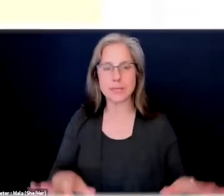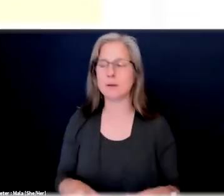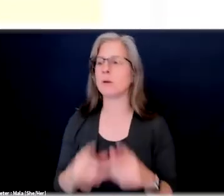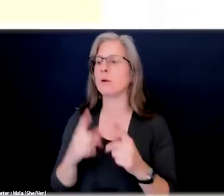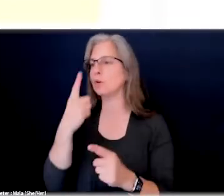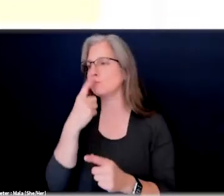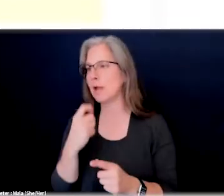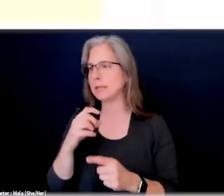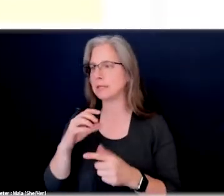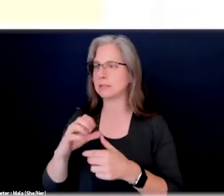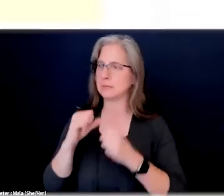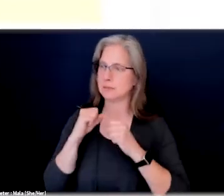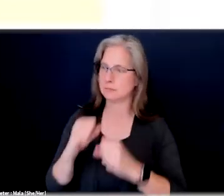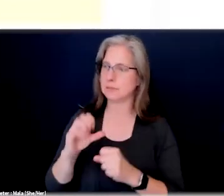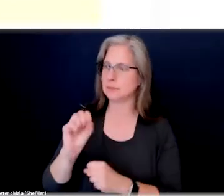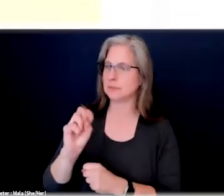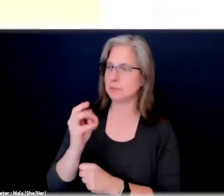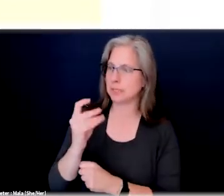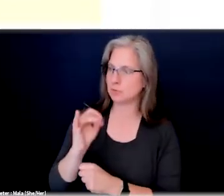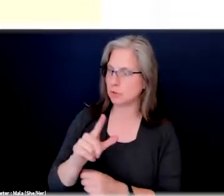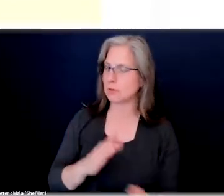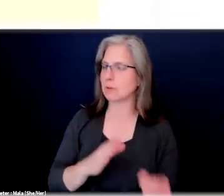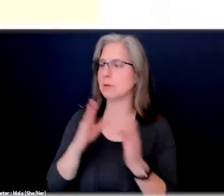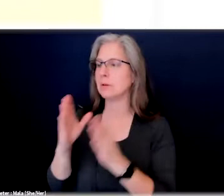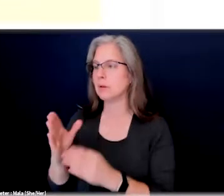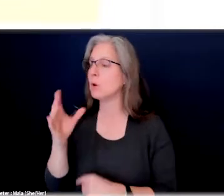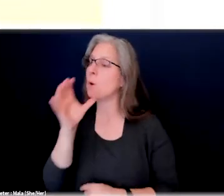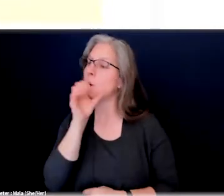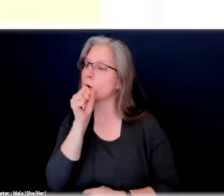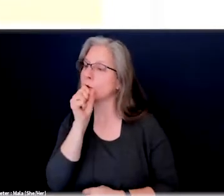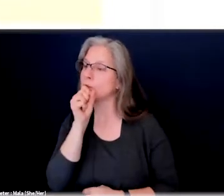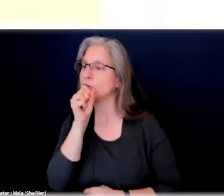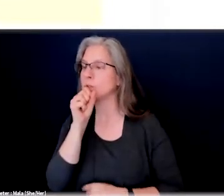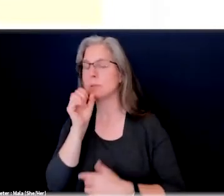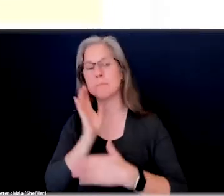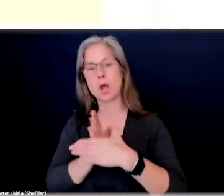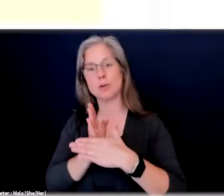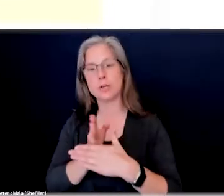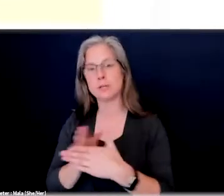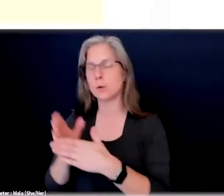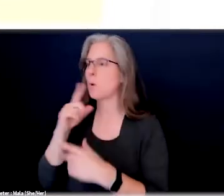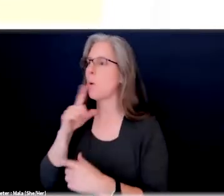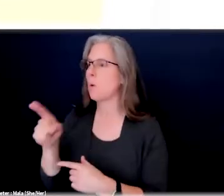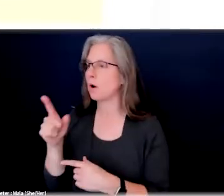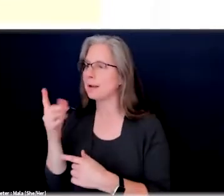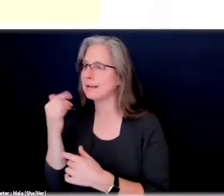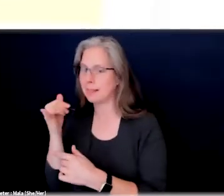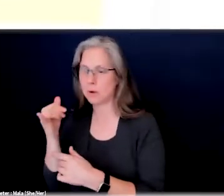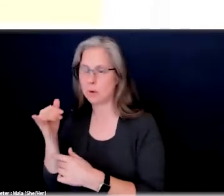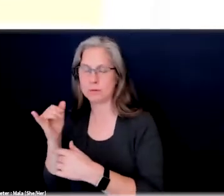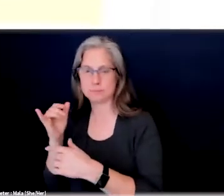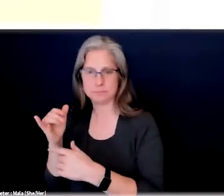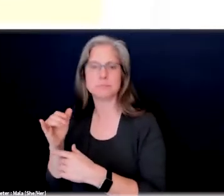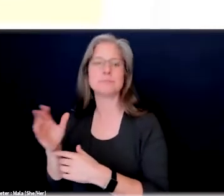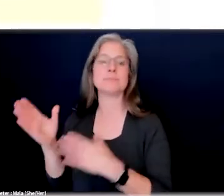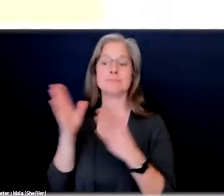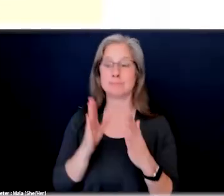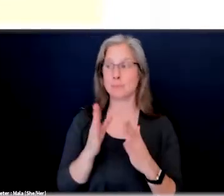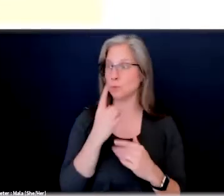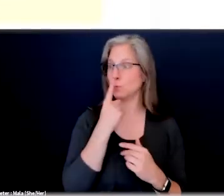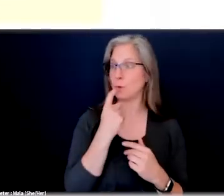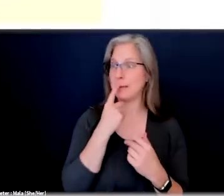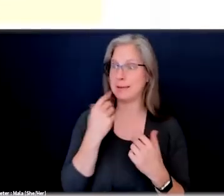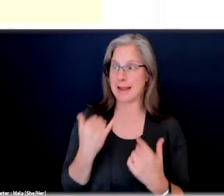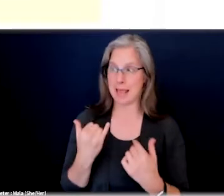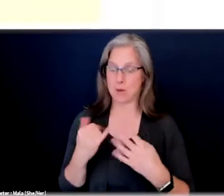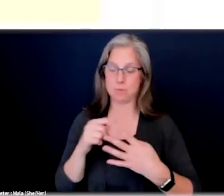substantial, orange tier, moderate, or yellow tier, minimum. Notice we are in the red tier now. Our case